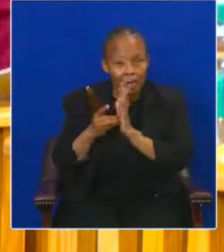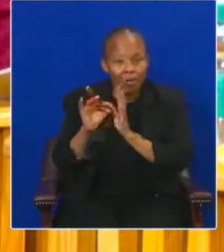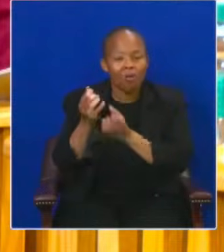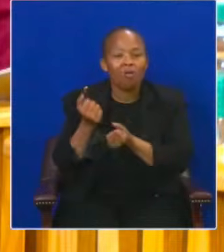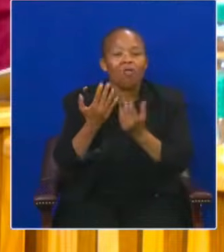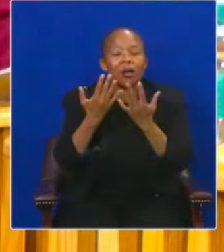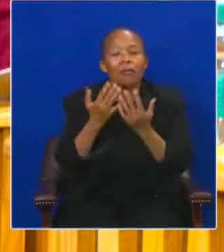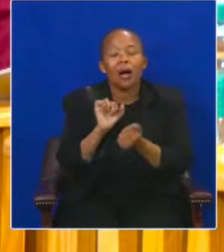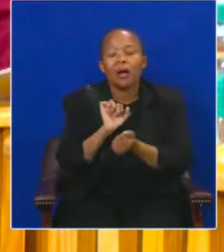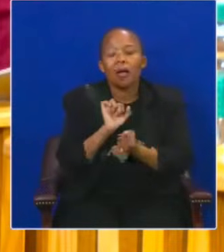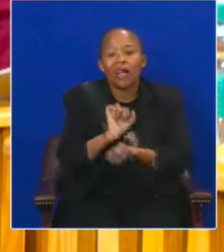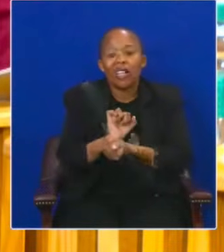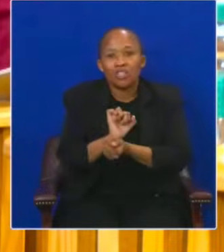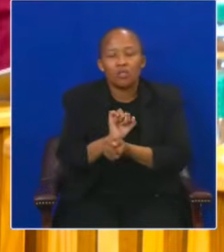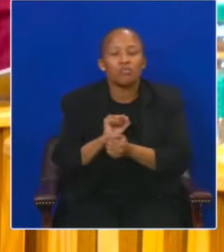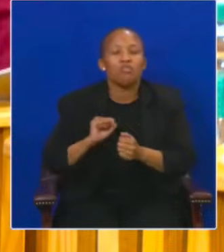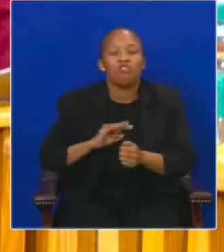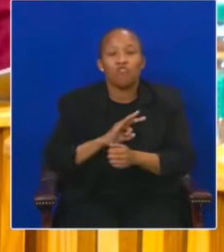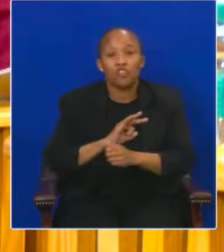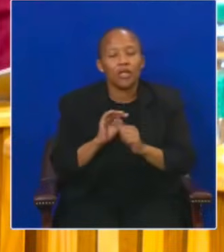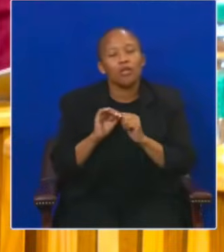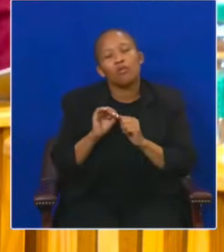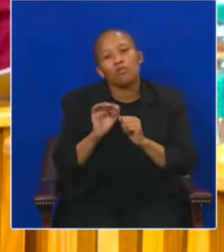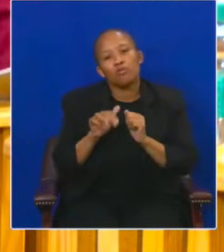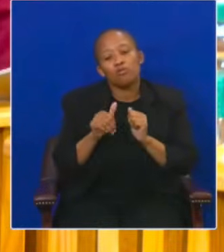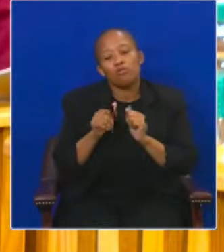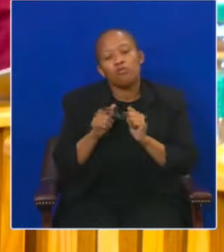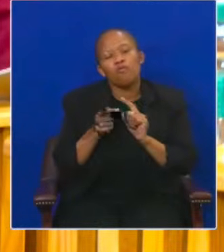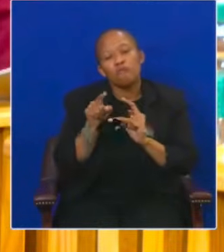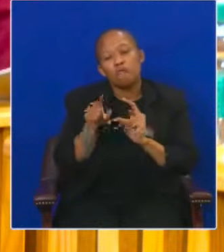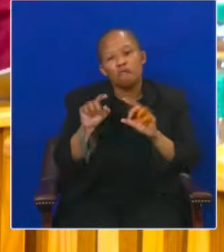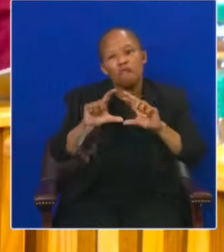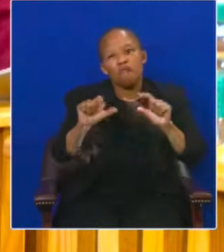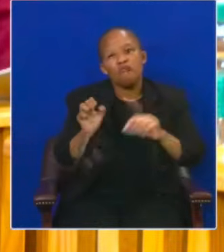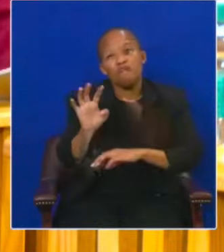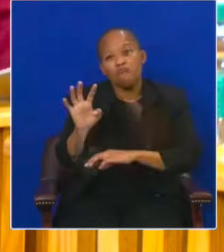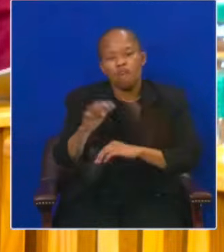4. Thank you, Commissioners.